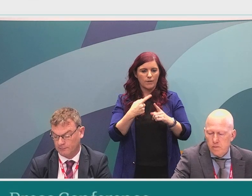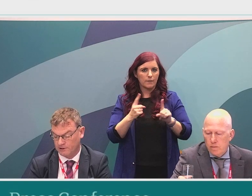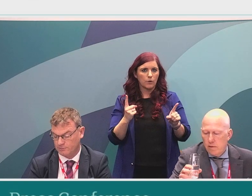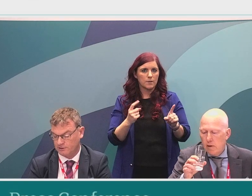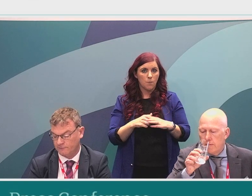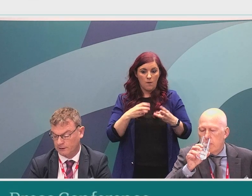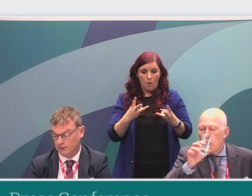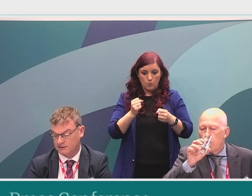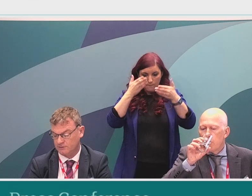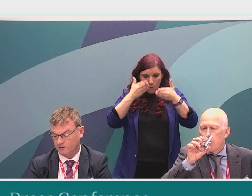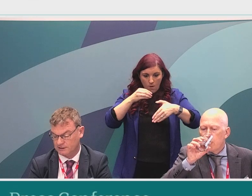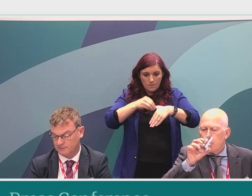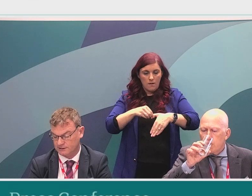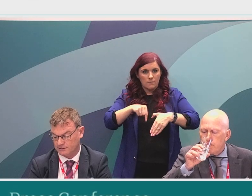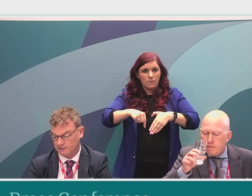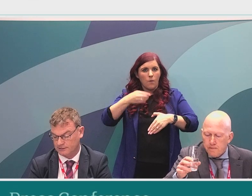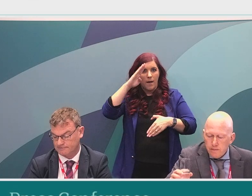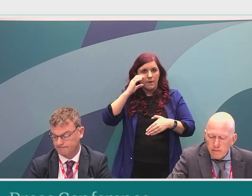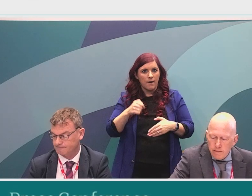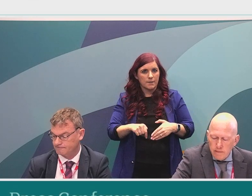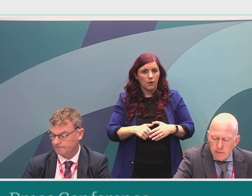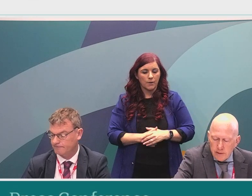the measurement of kind of sexual violence levels in Ireland.